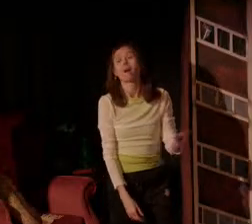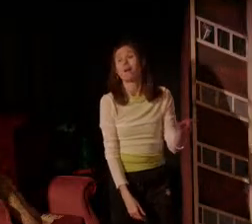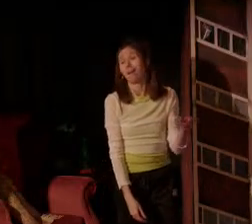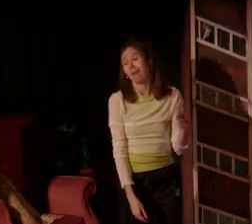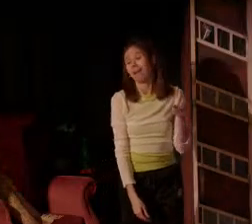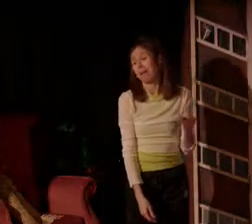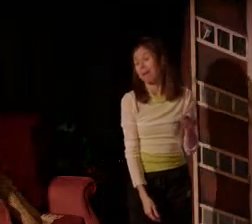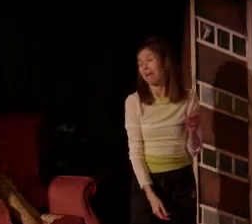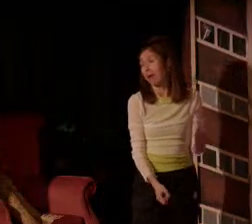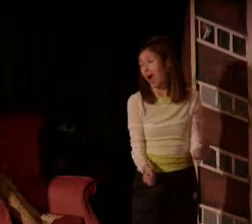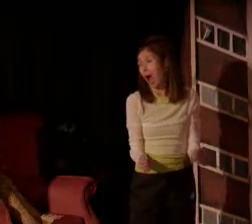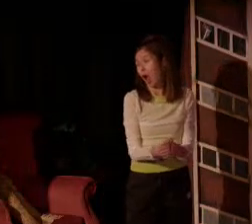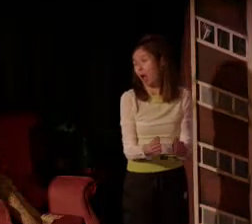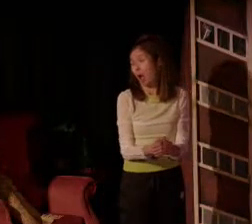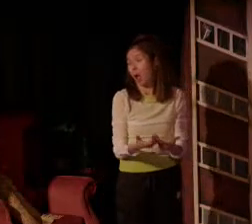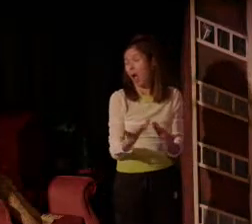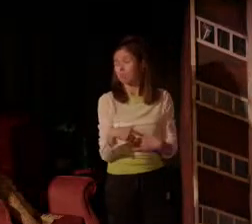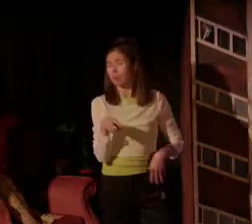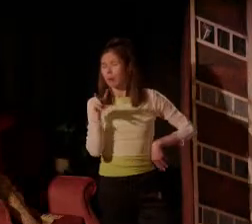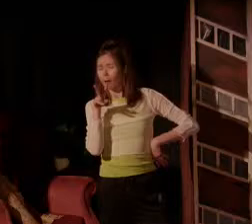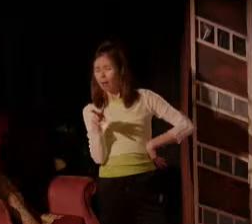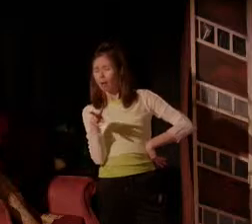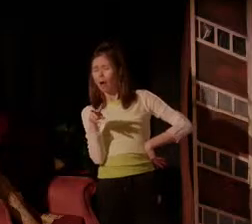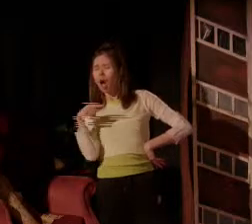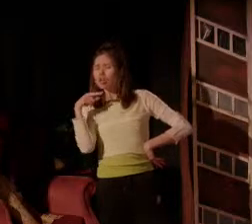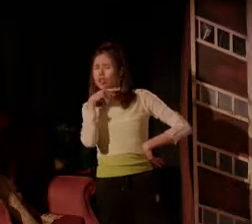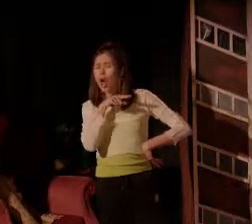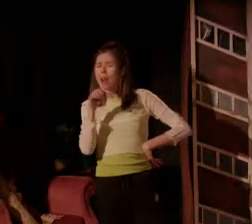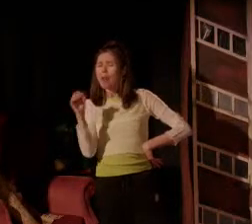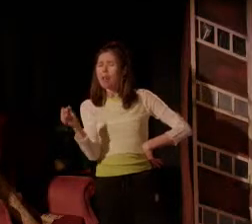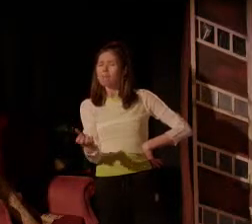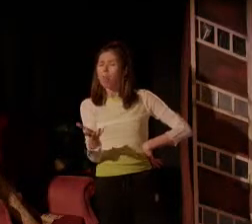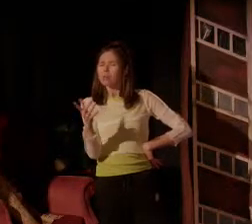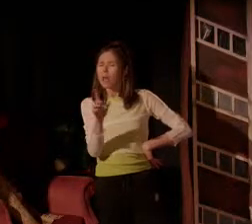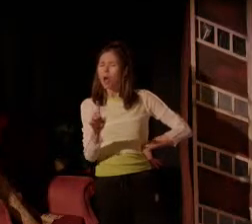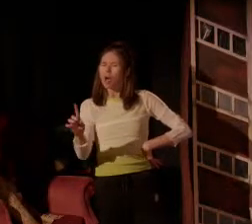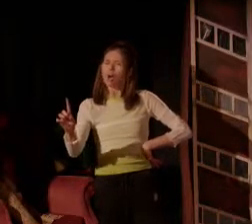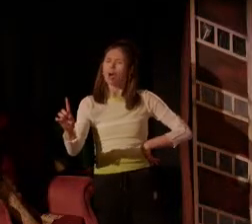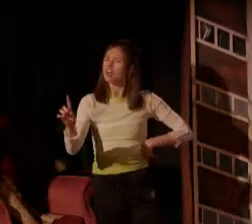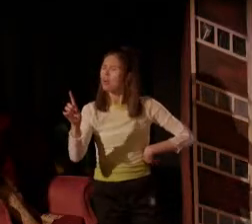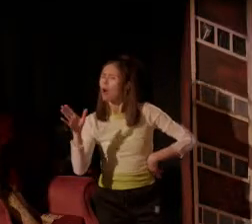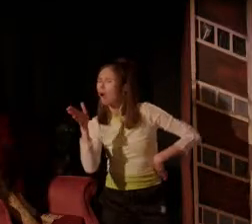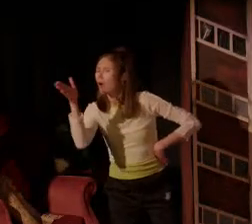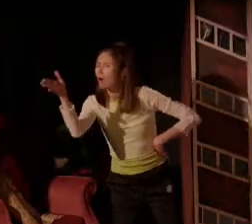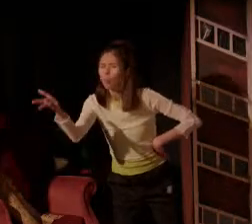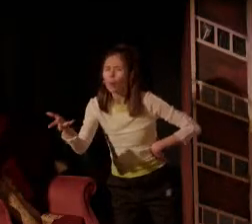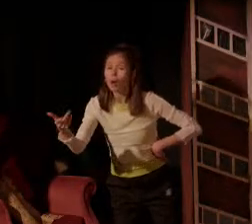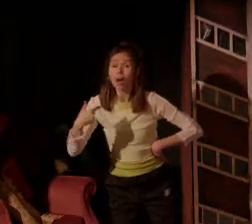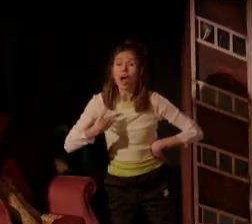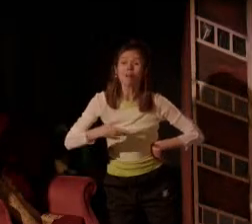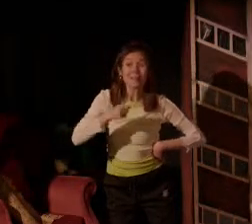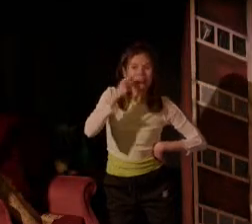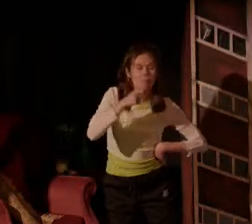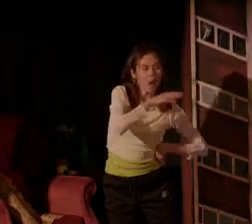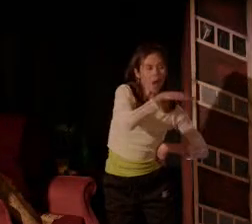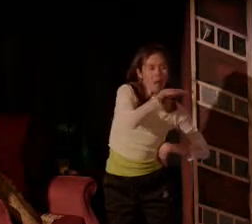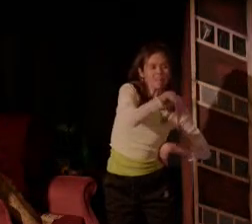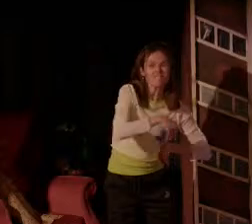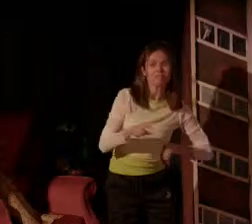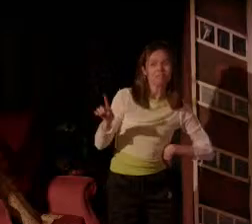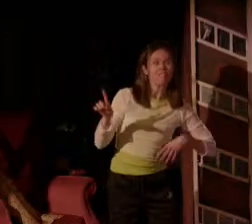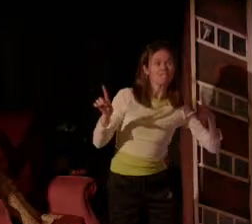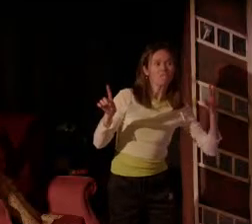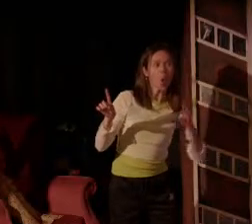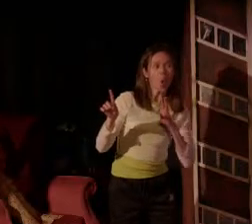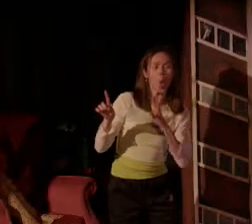this with some concern, so much so that I have spies within my service to observe him, and from them I got this